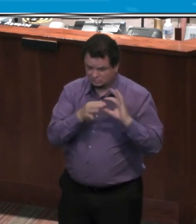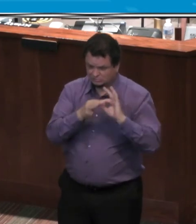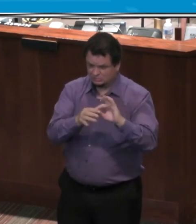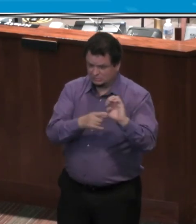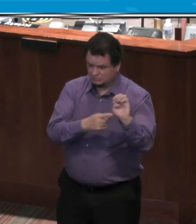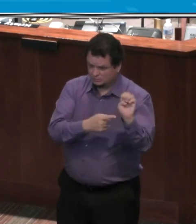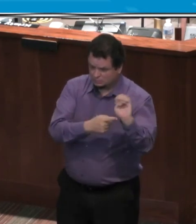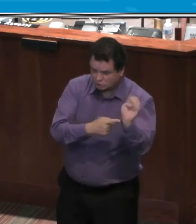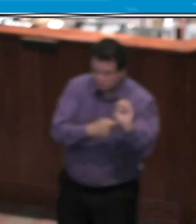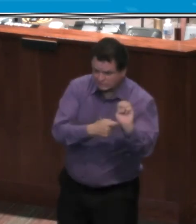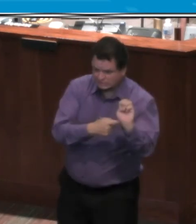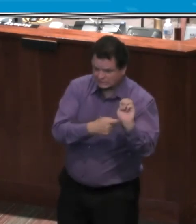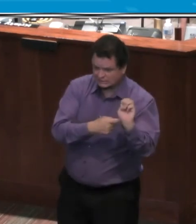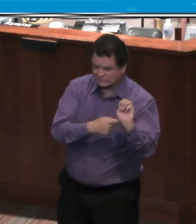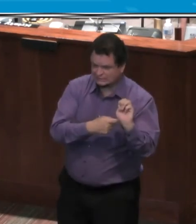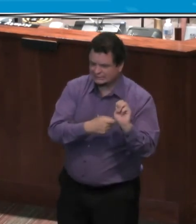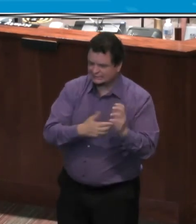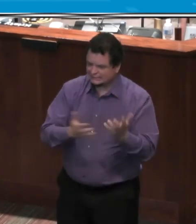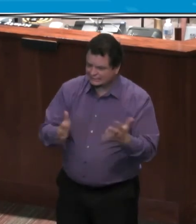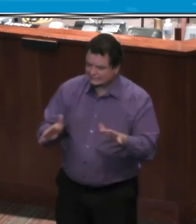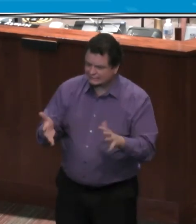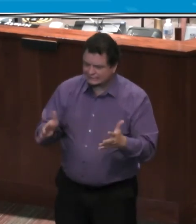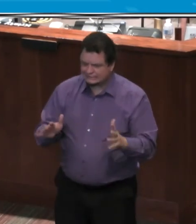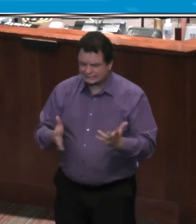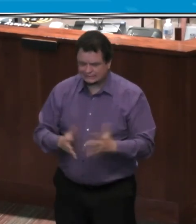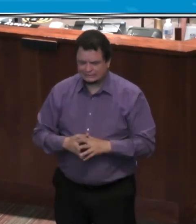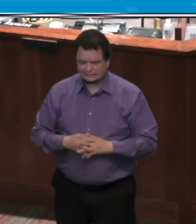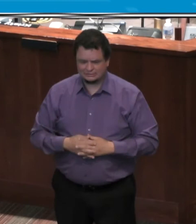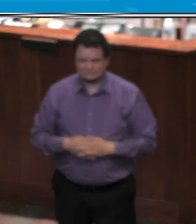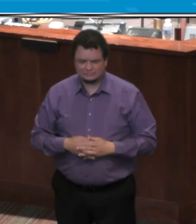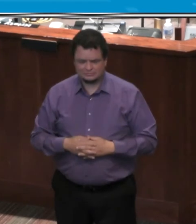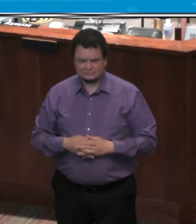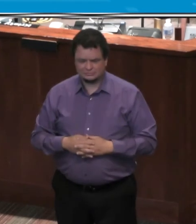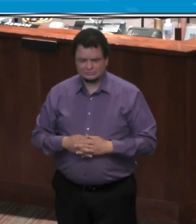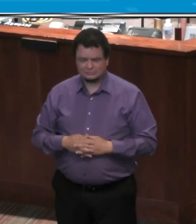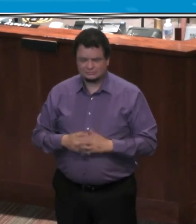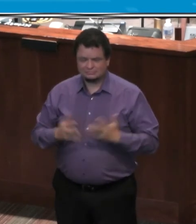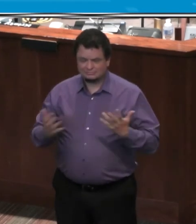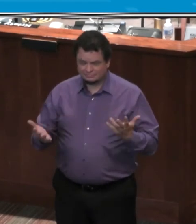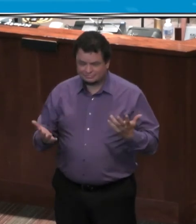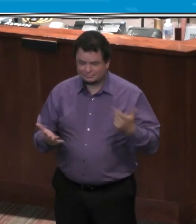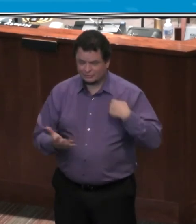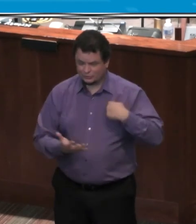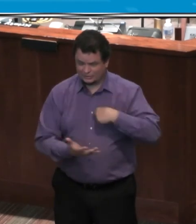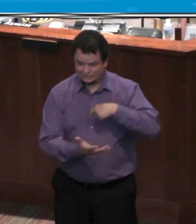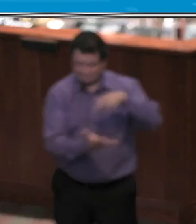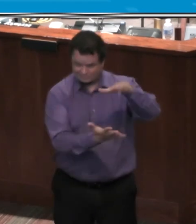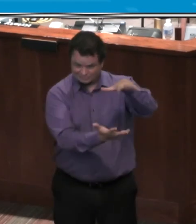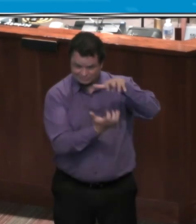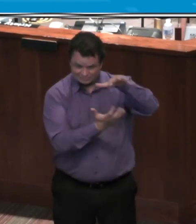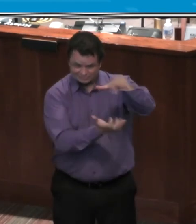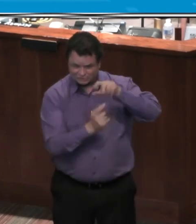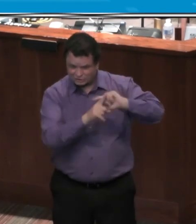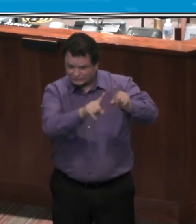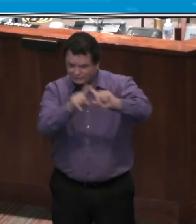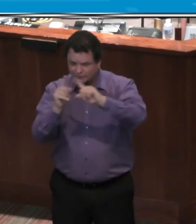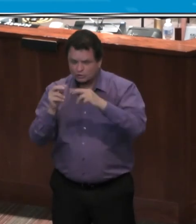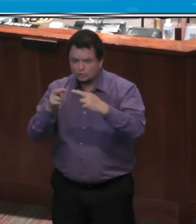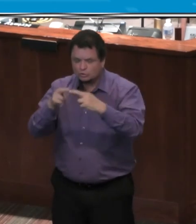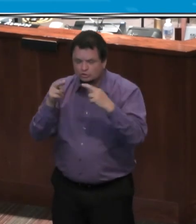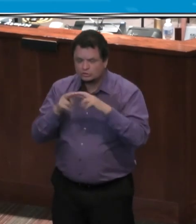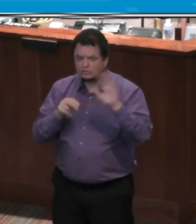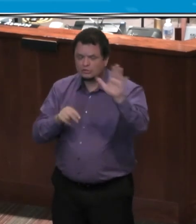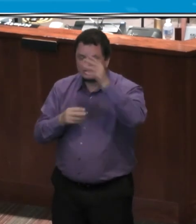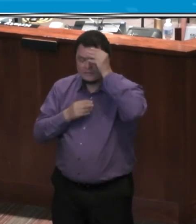only by receiving from the region around us, but if they need to call on their whole system level for